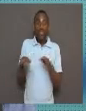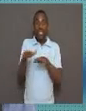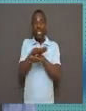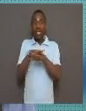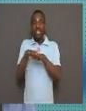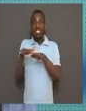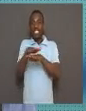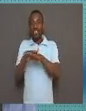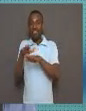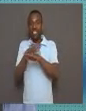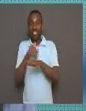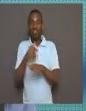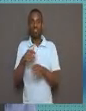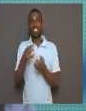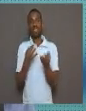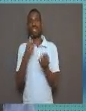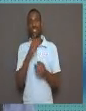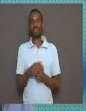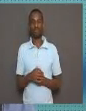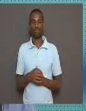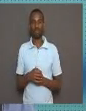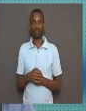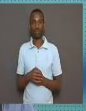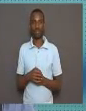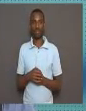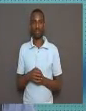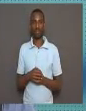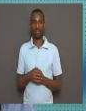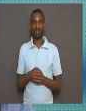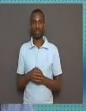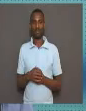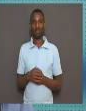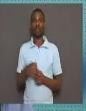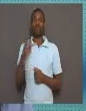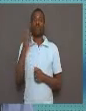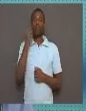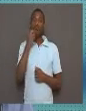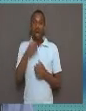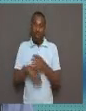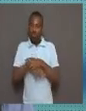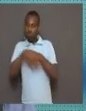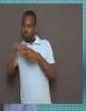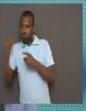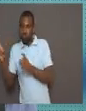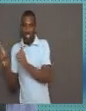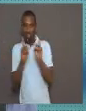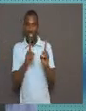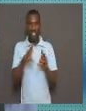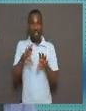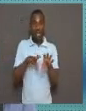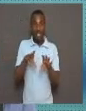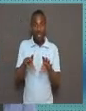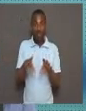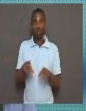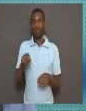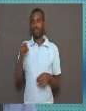Because the buoyant force equals the weight of the fluid displaced, an